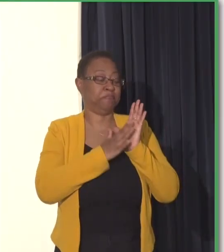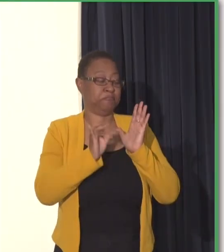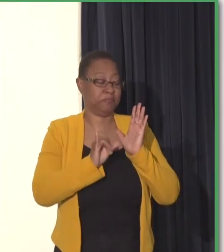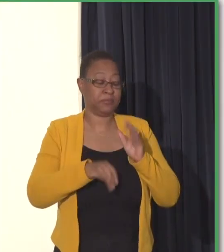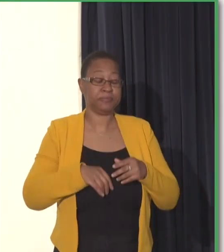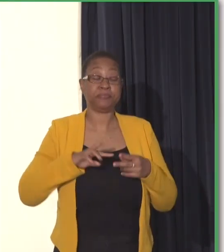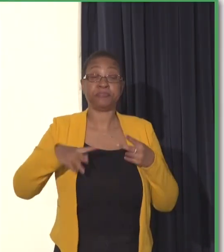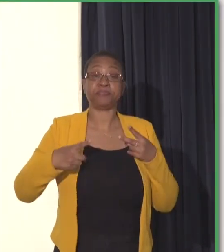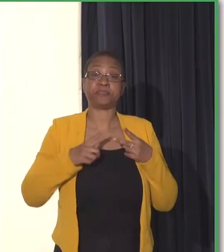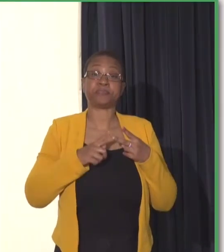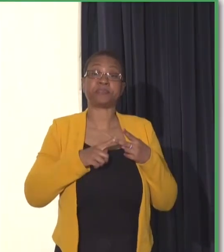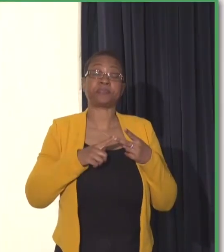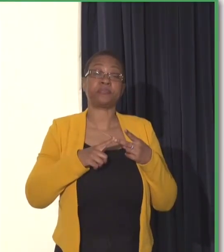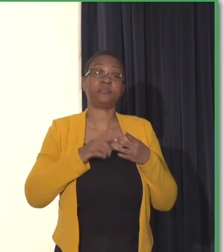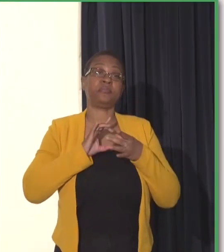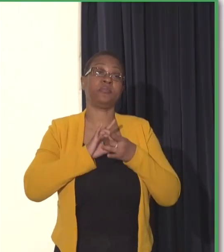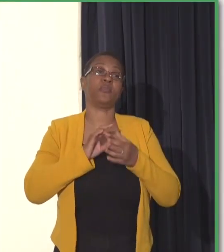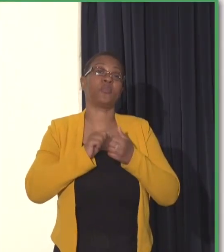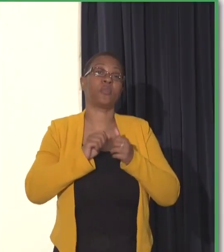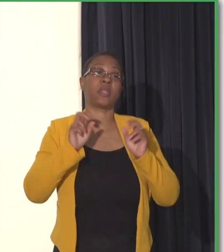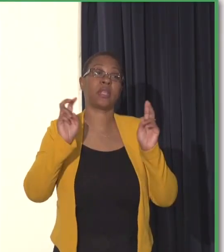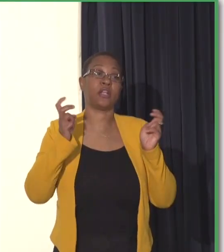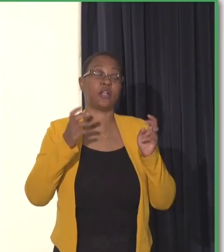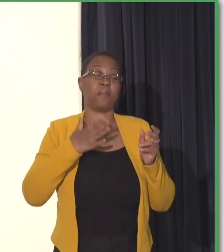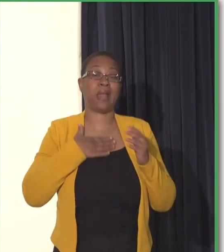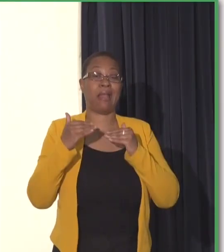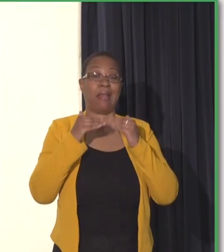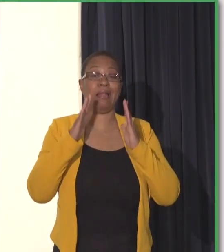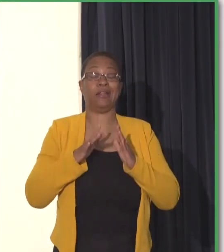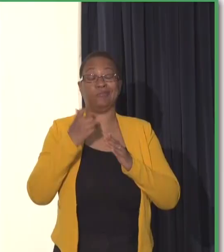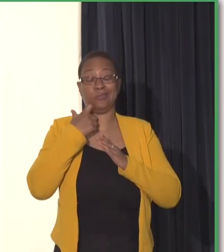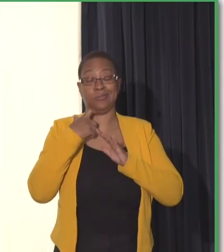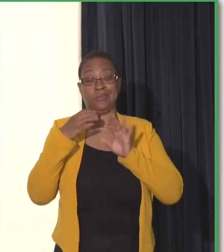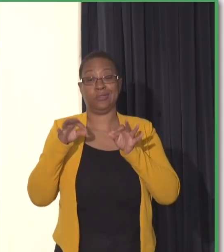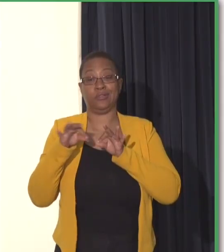Secondly, concerning the issues that my colleague was talking